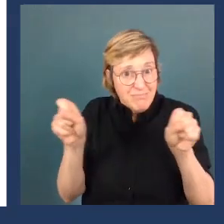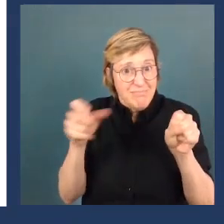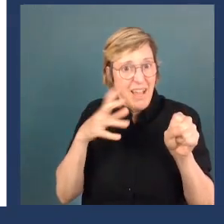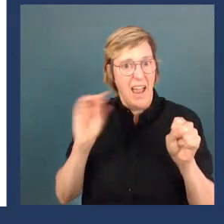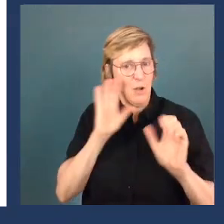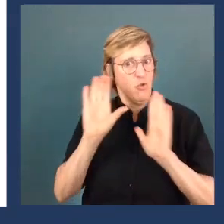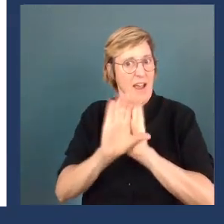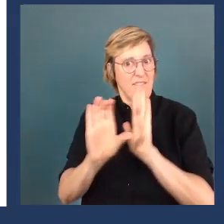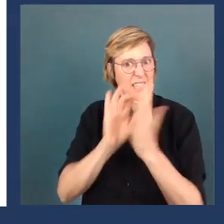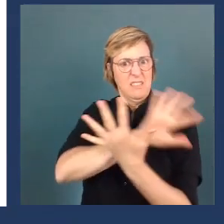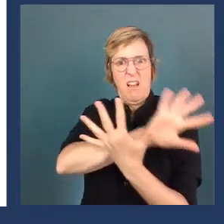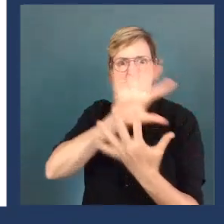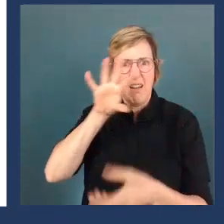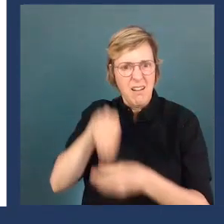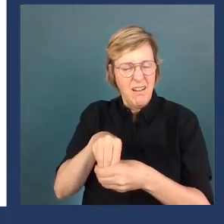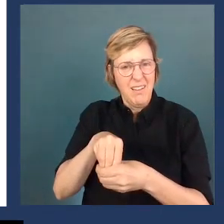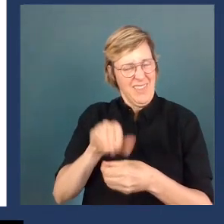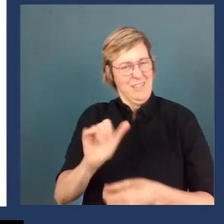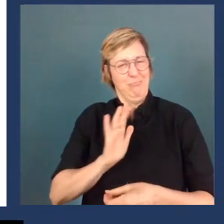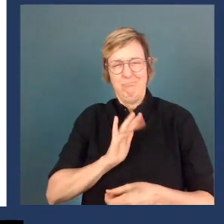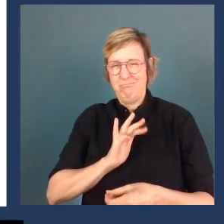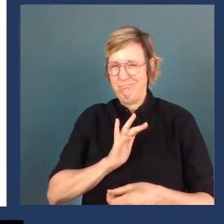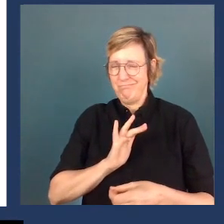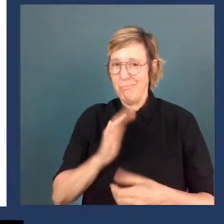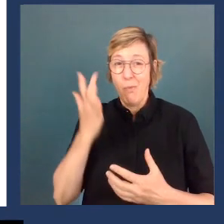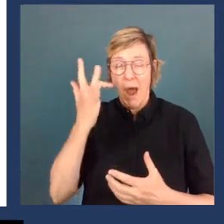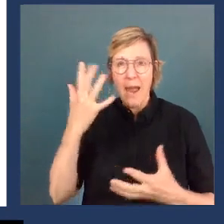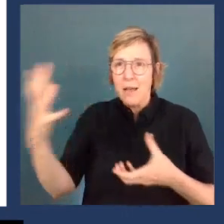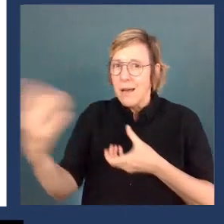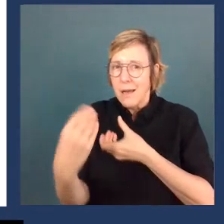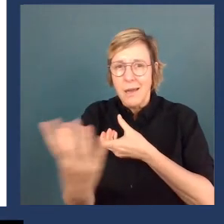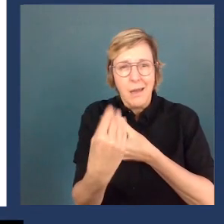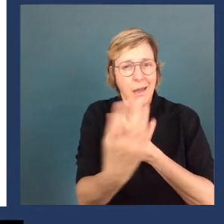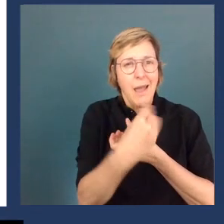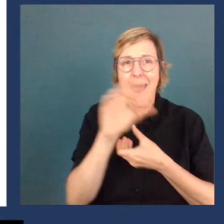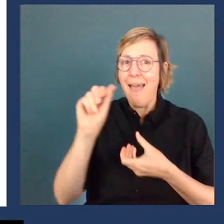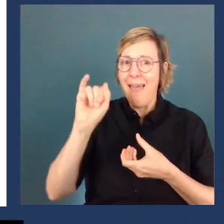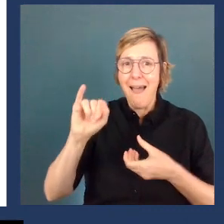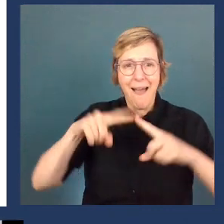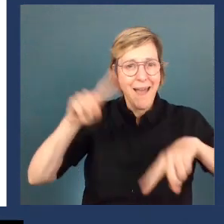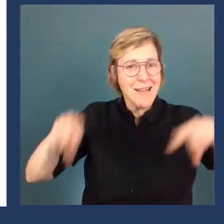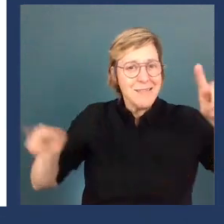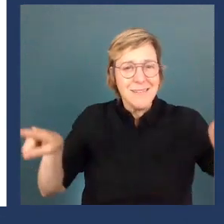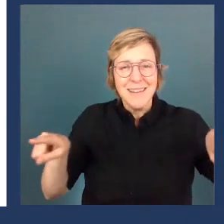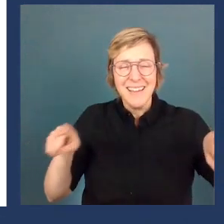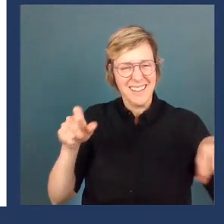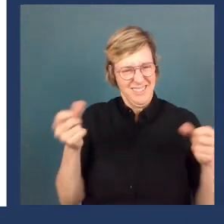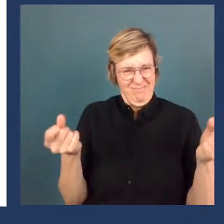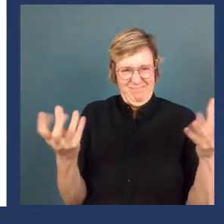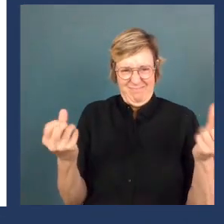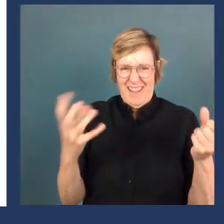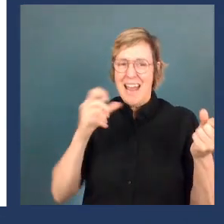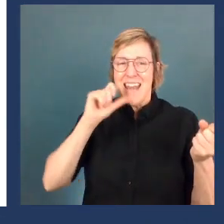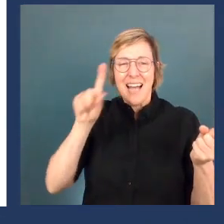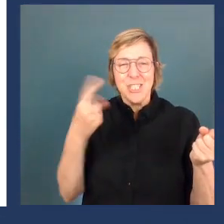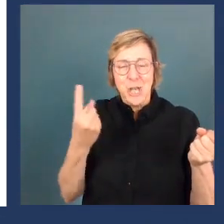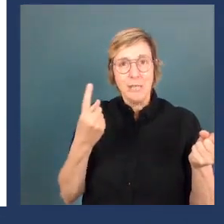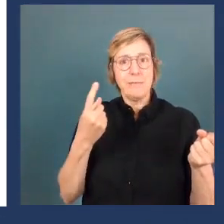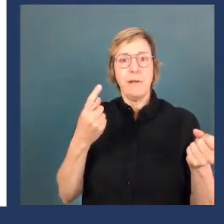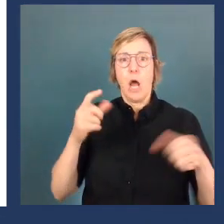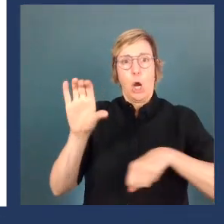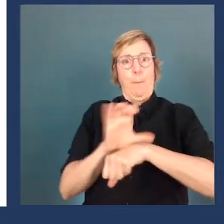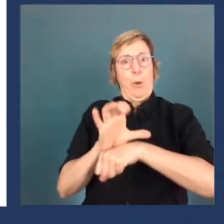it pulls from multiple areas of artificial intelligence or AI. It's not just about computer vision and